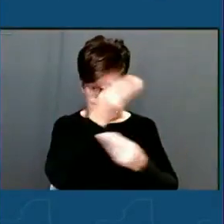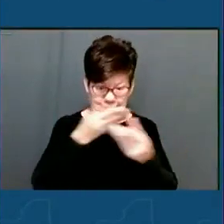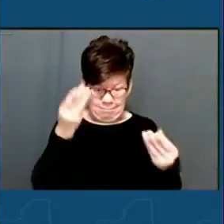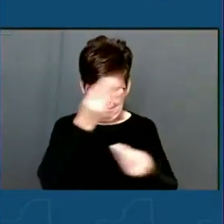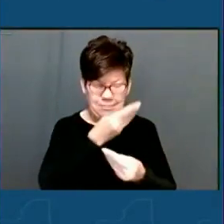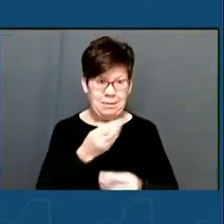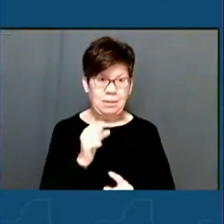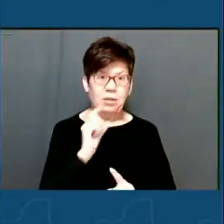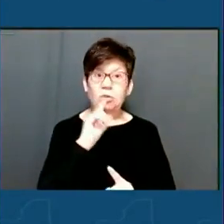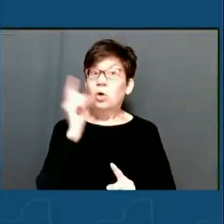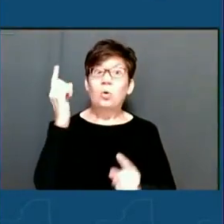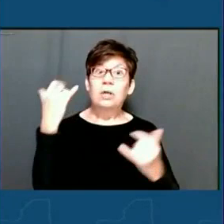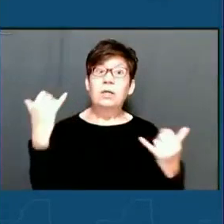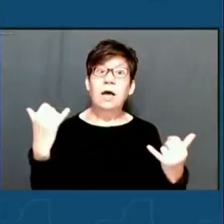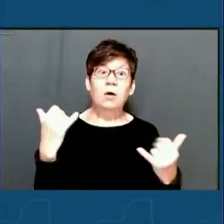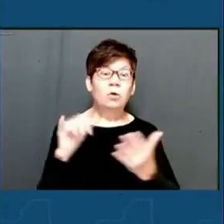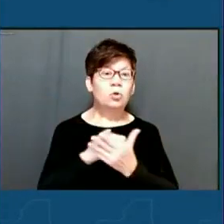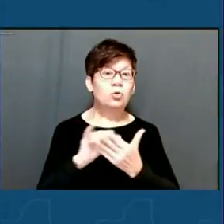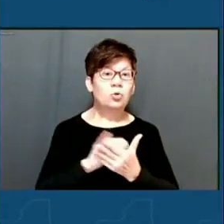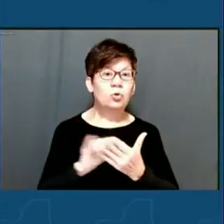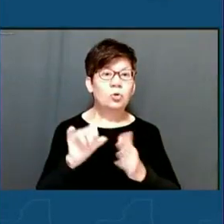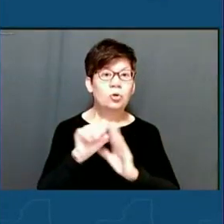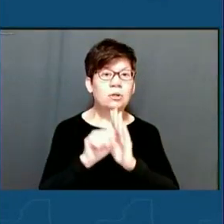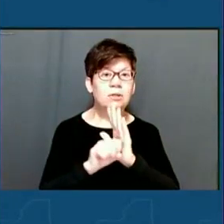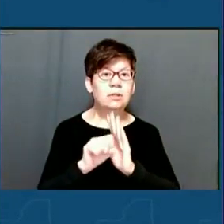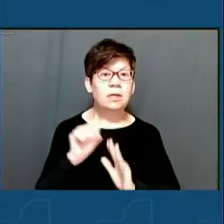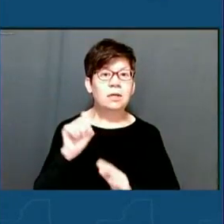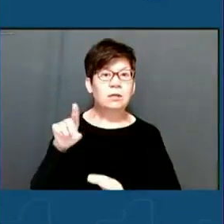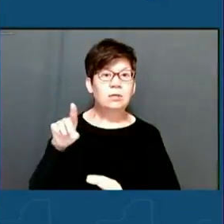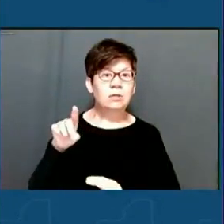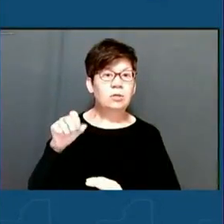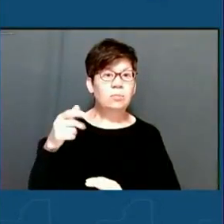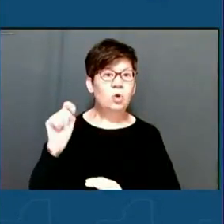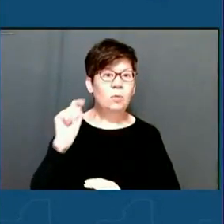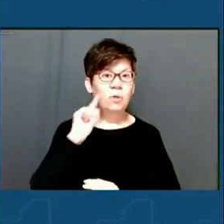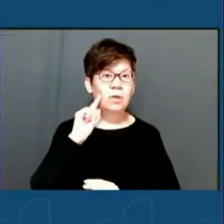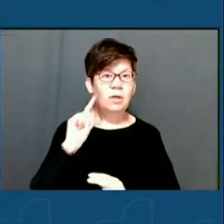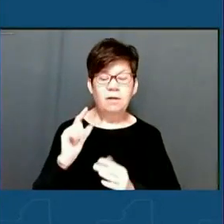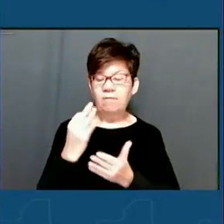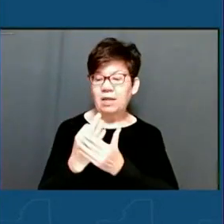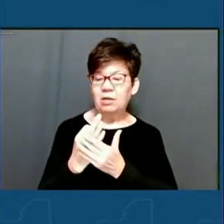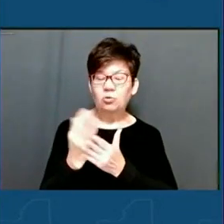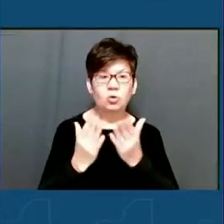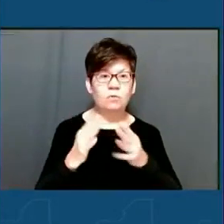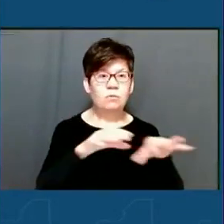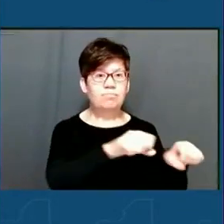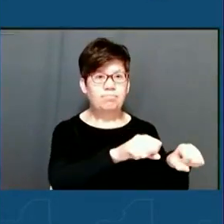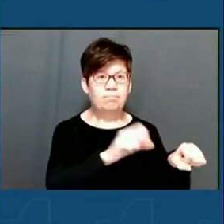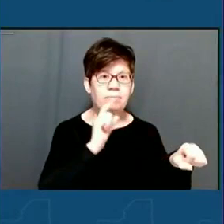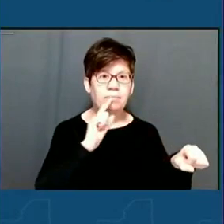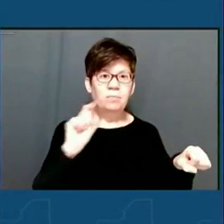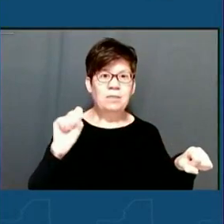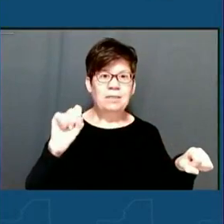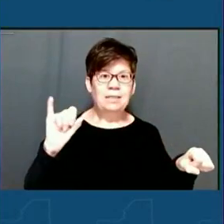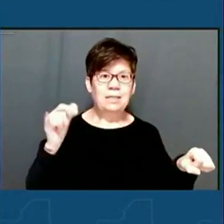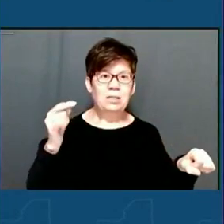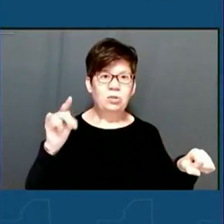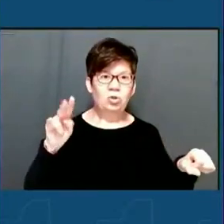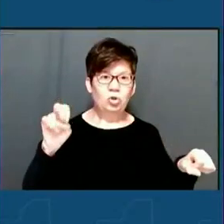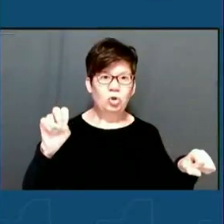you know, the New York State Department of Financial Services took possession of a New York chartered bank known as Signature last